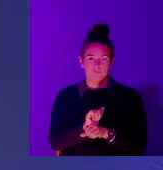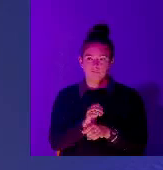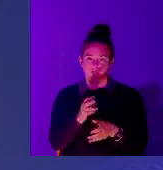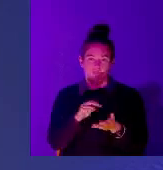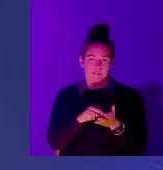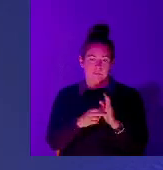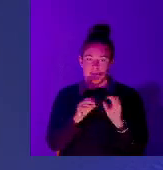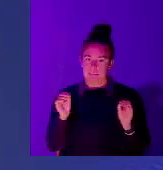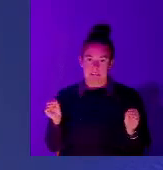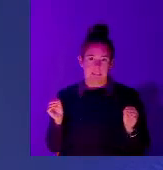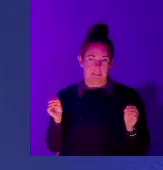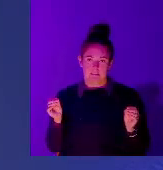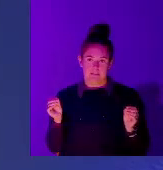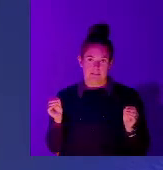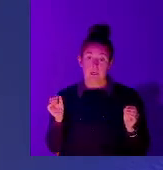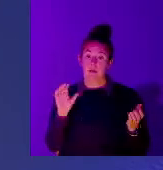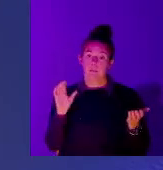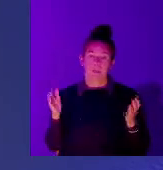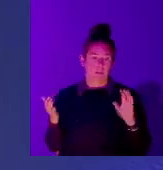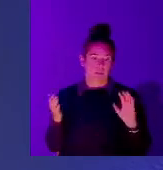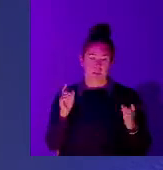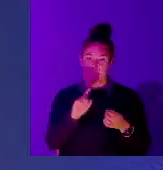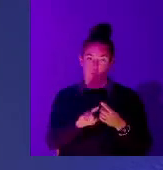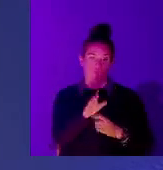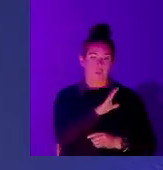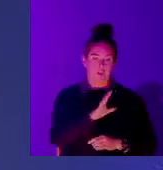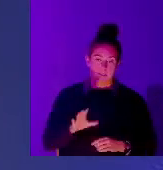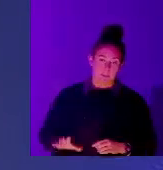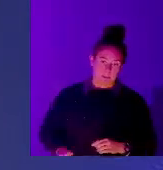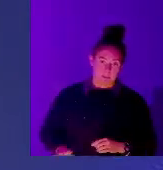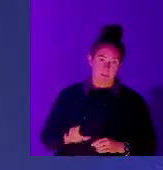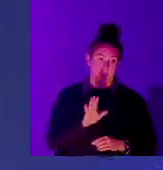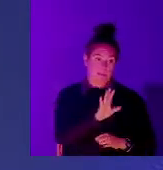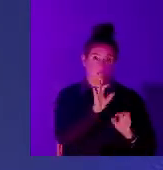in comparison to Christ's perfect work.